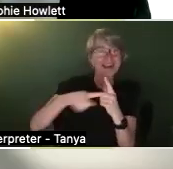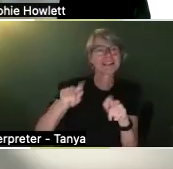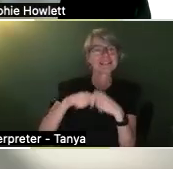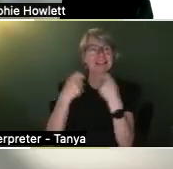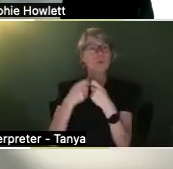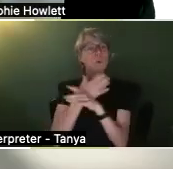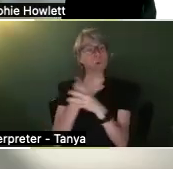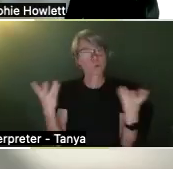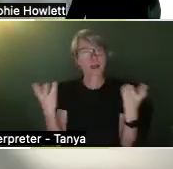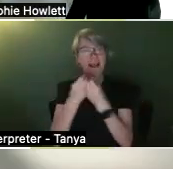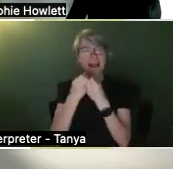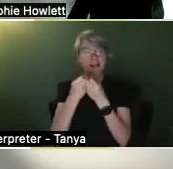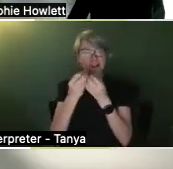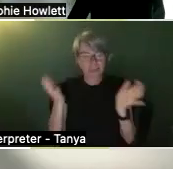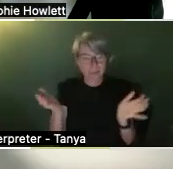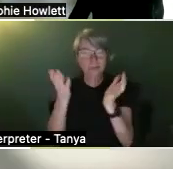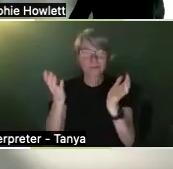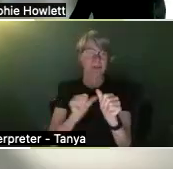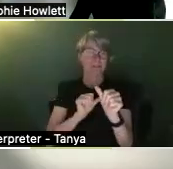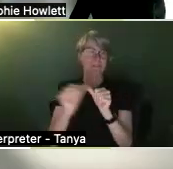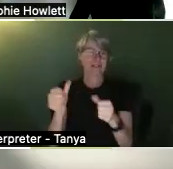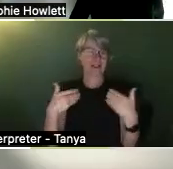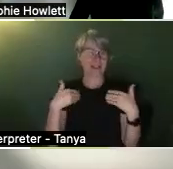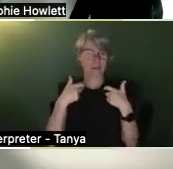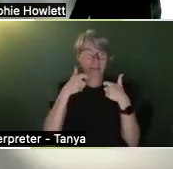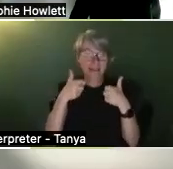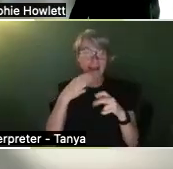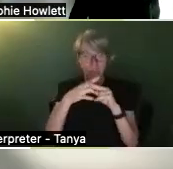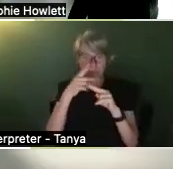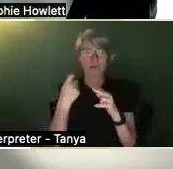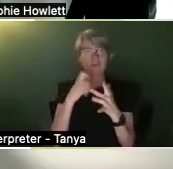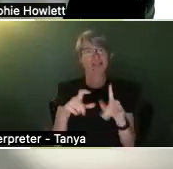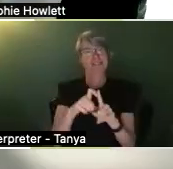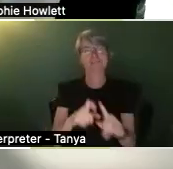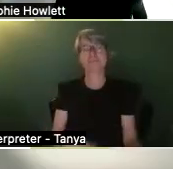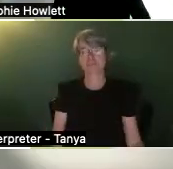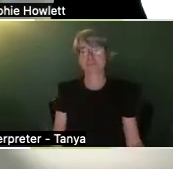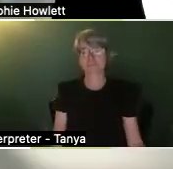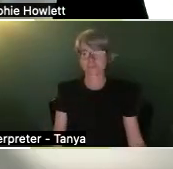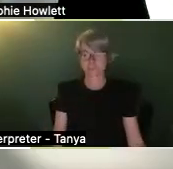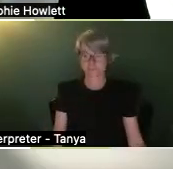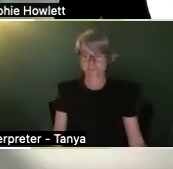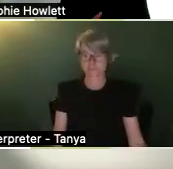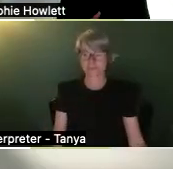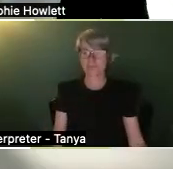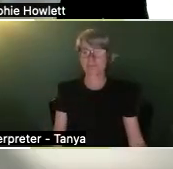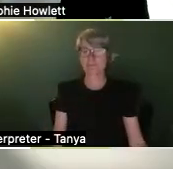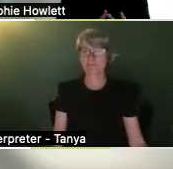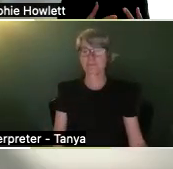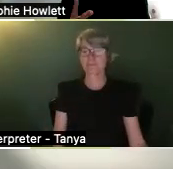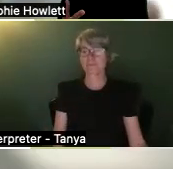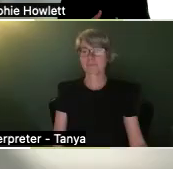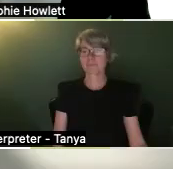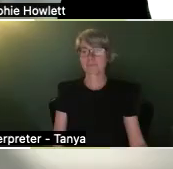together pushing for better healthcare for people with intellectual disability. I wanted to start by asking Laura to